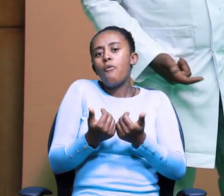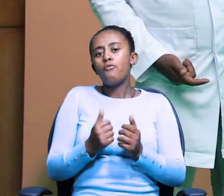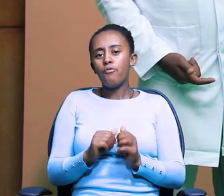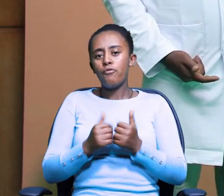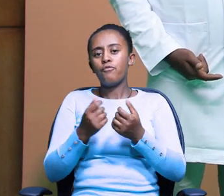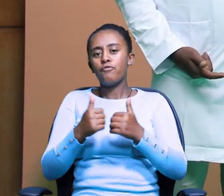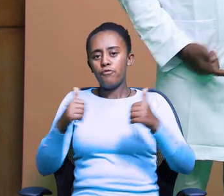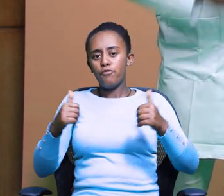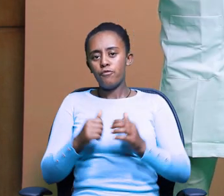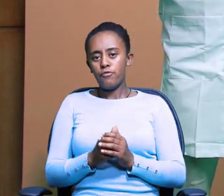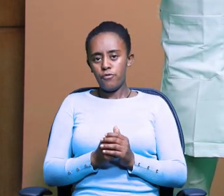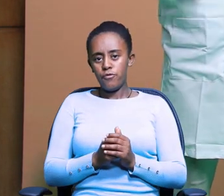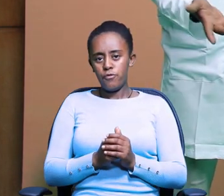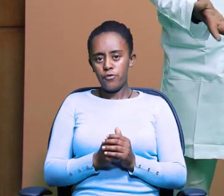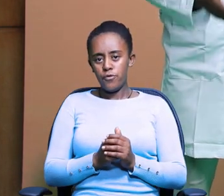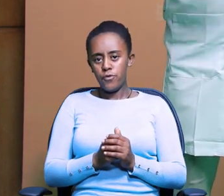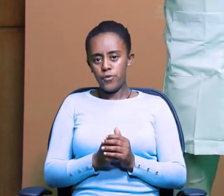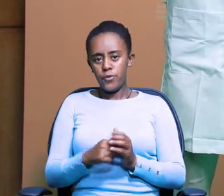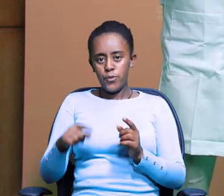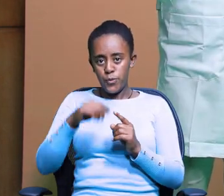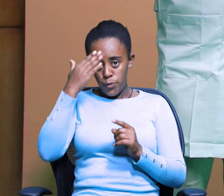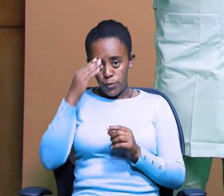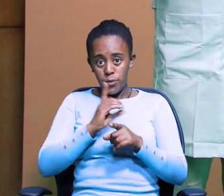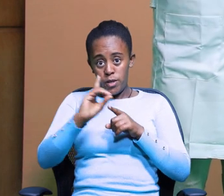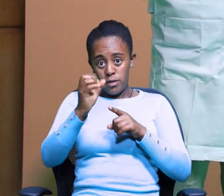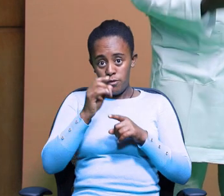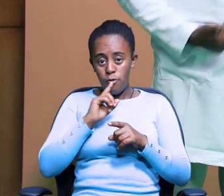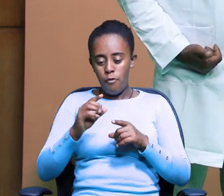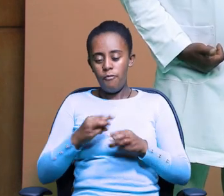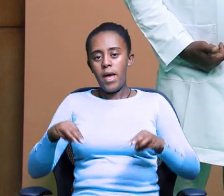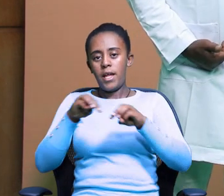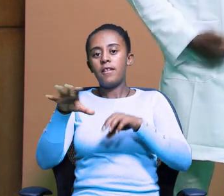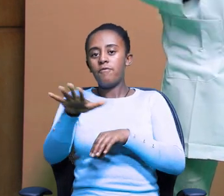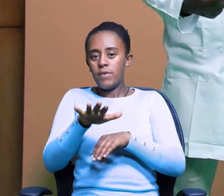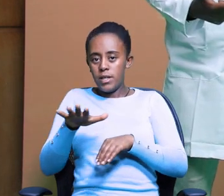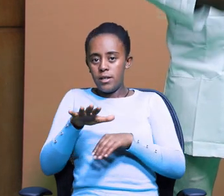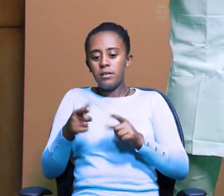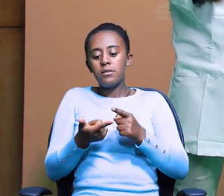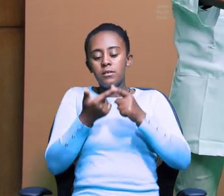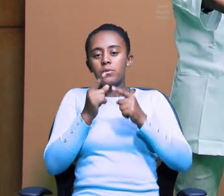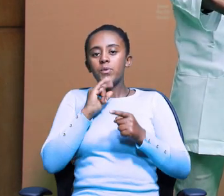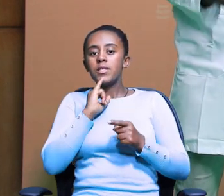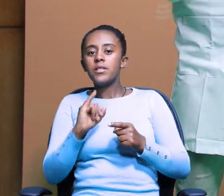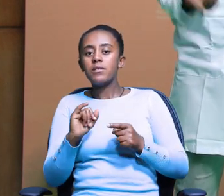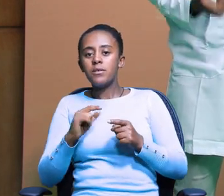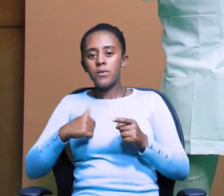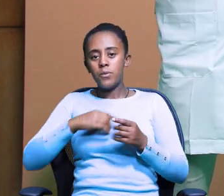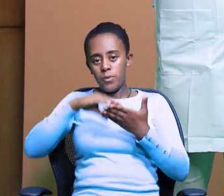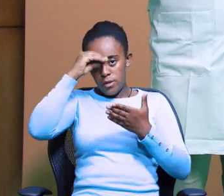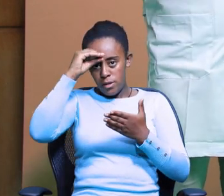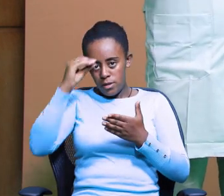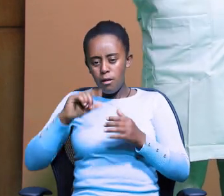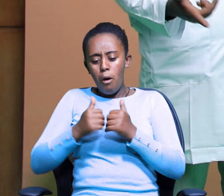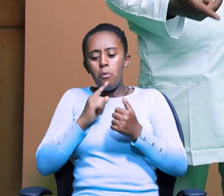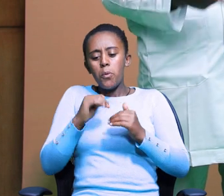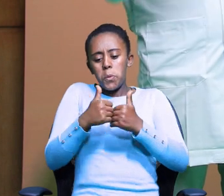poles of magnets? What I tell now is to know the direction of magnetic field. But the second one is we learn about